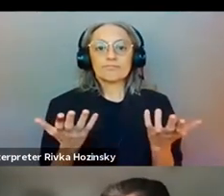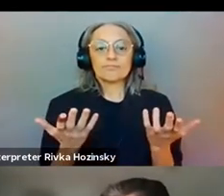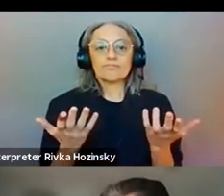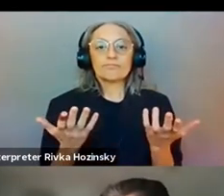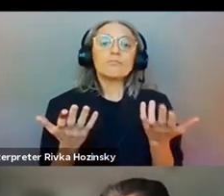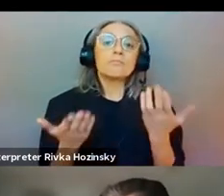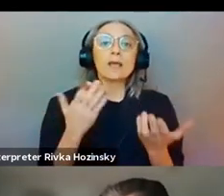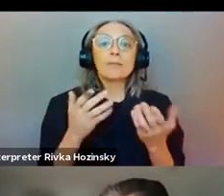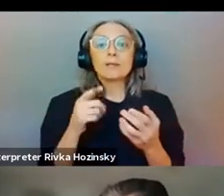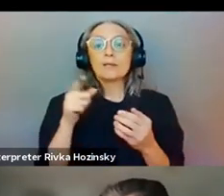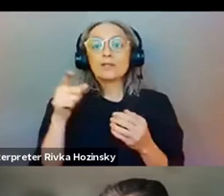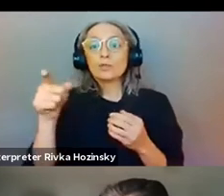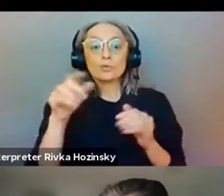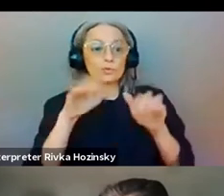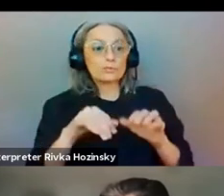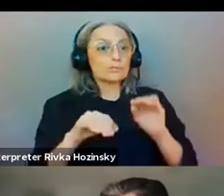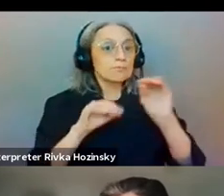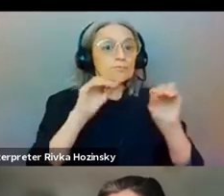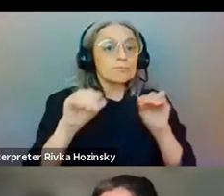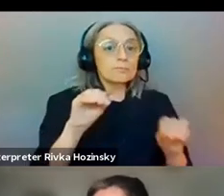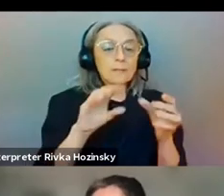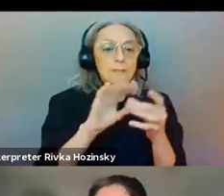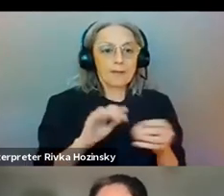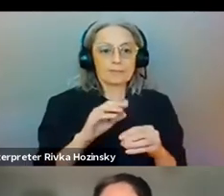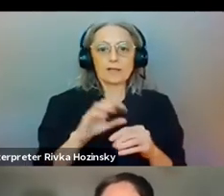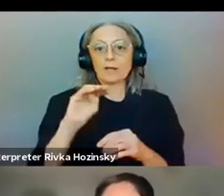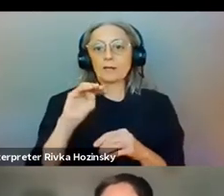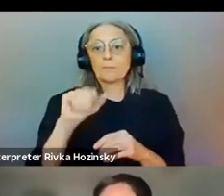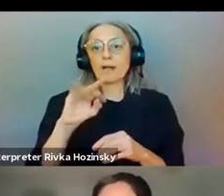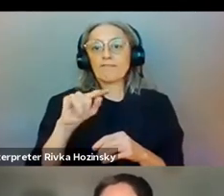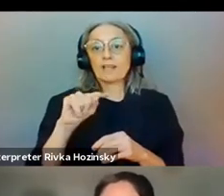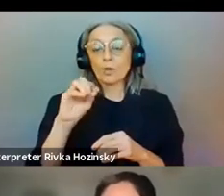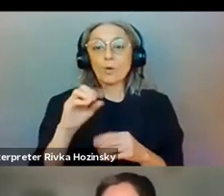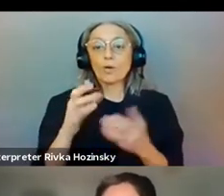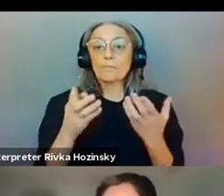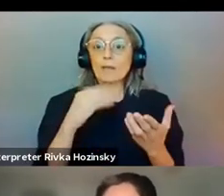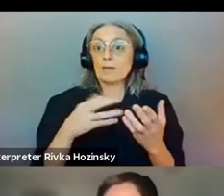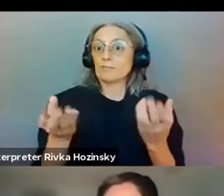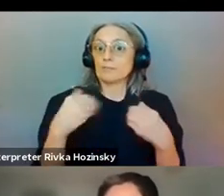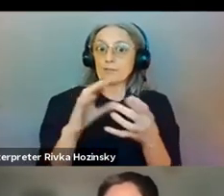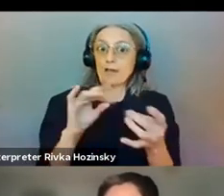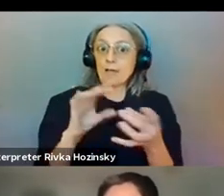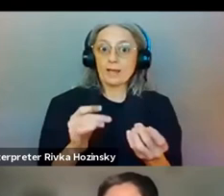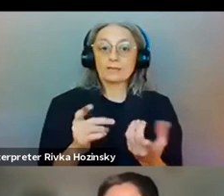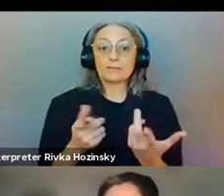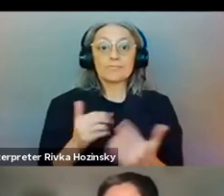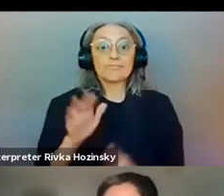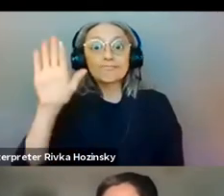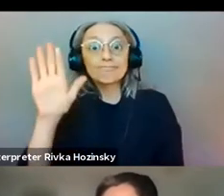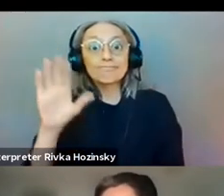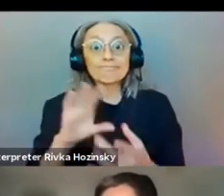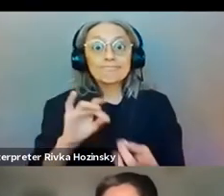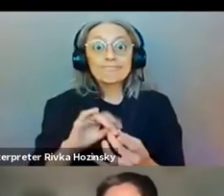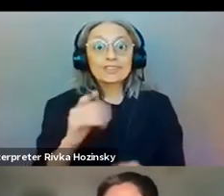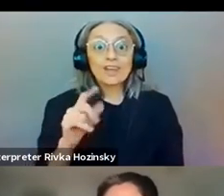the manifesto. And any comments that people want to add? Anyone wants to raise their hand and